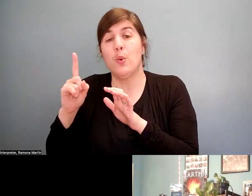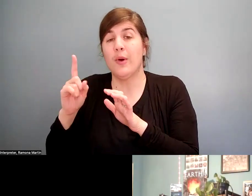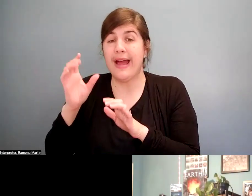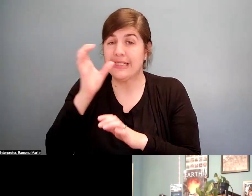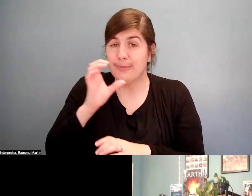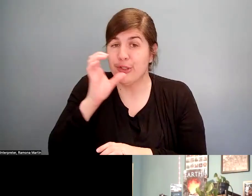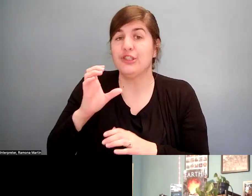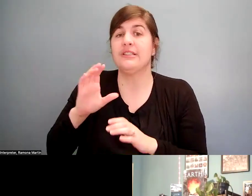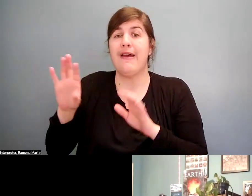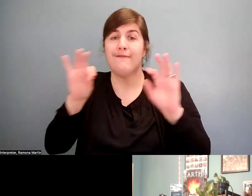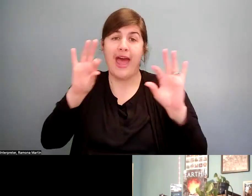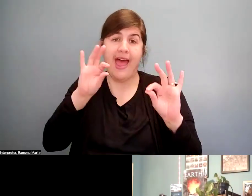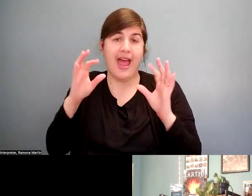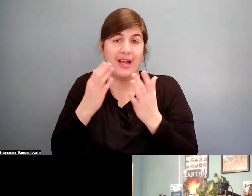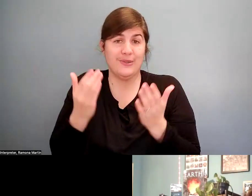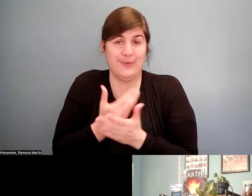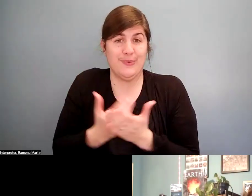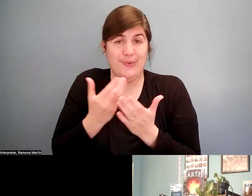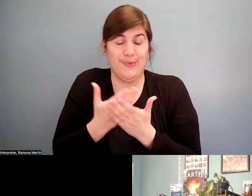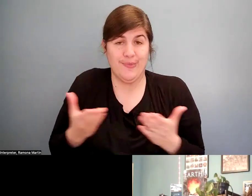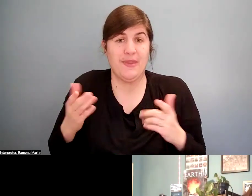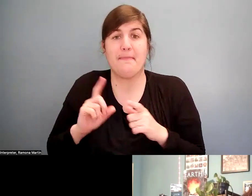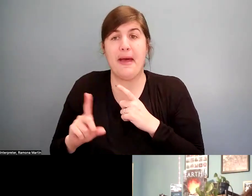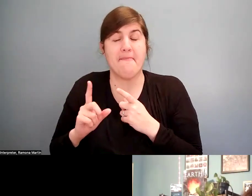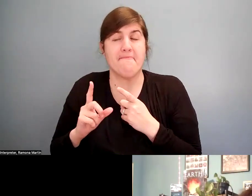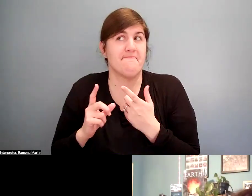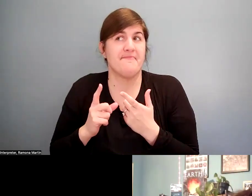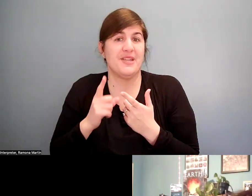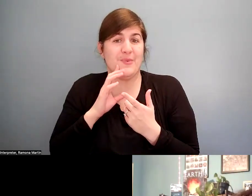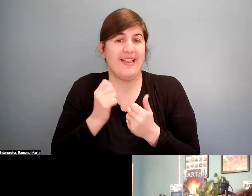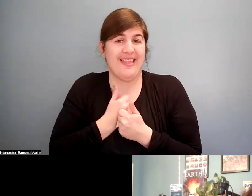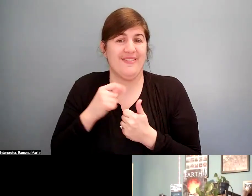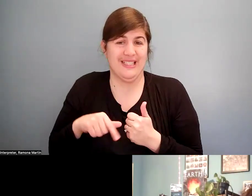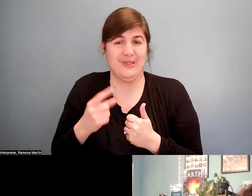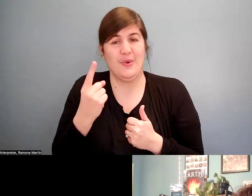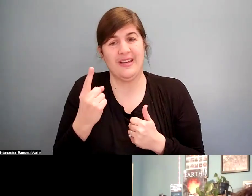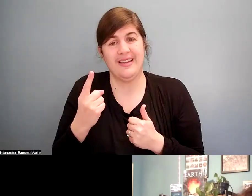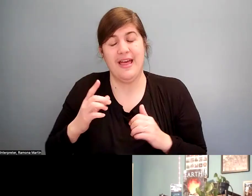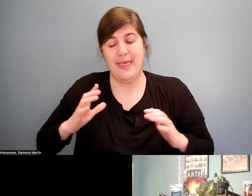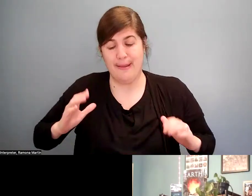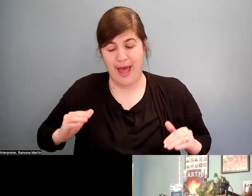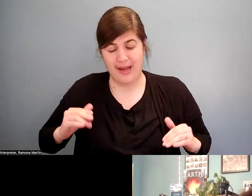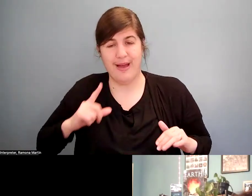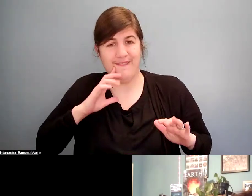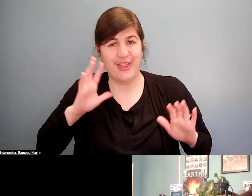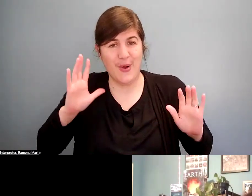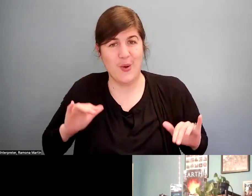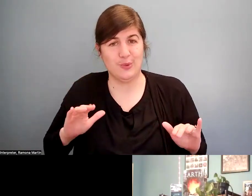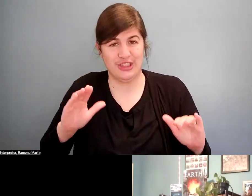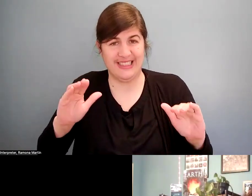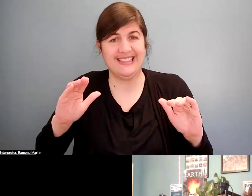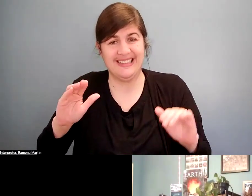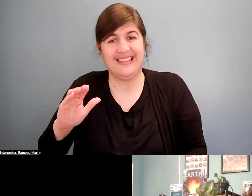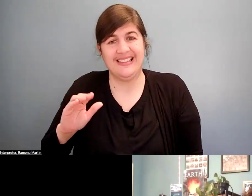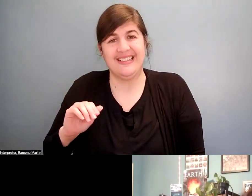new discoveries. But I mean, you're gonna love this one, Sarah. The bottom of the ocean Yeah,